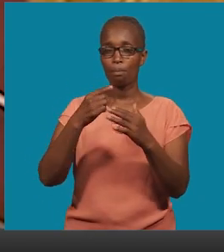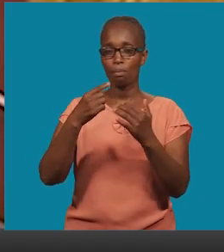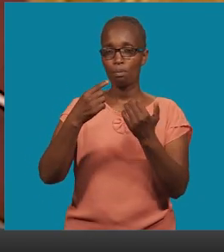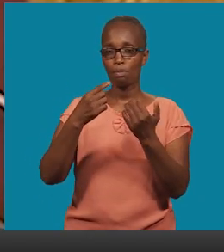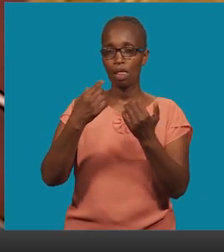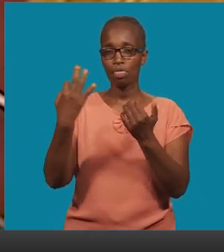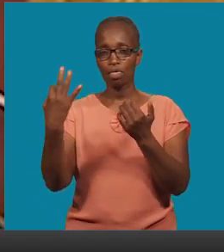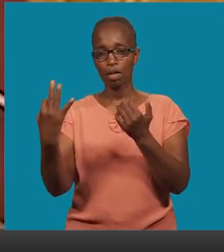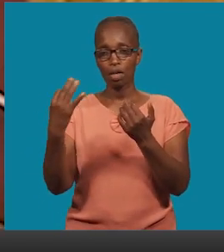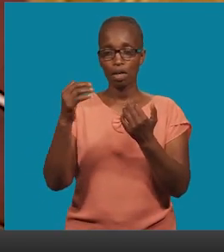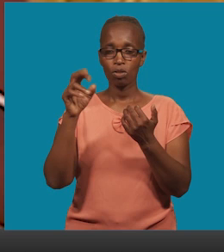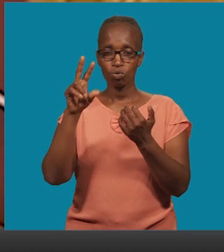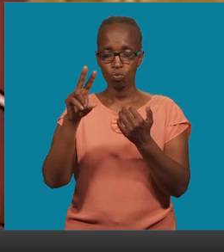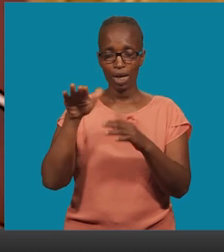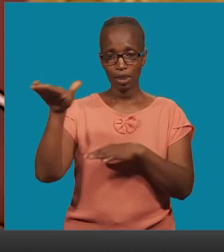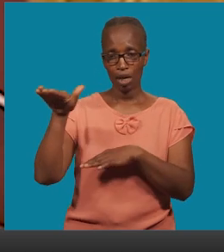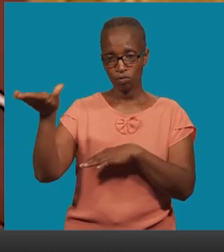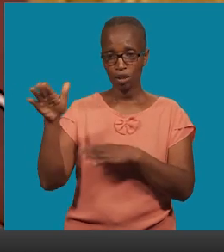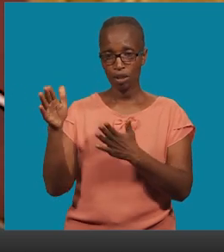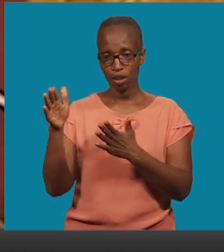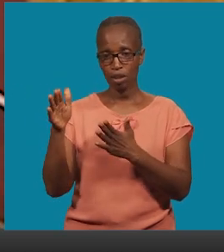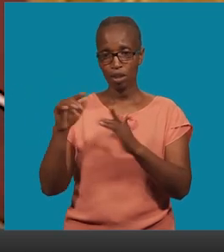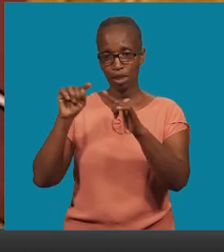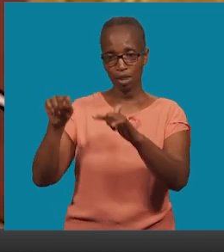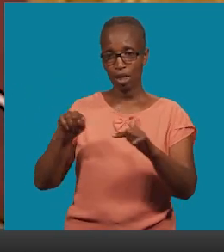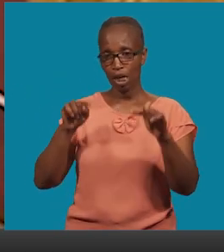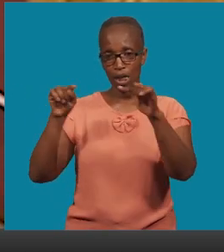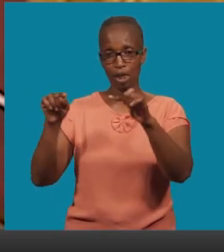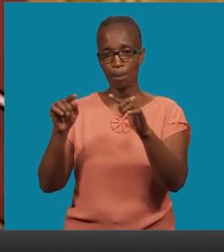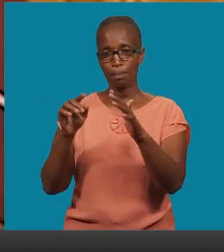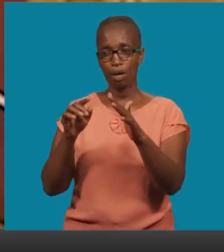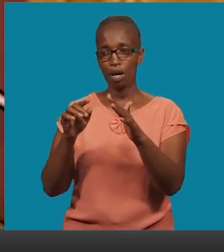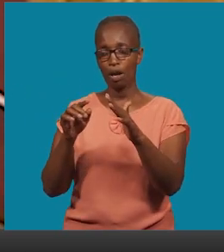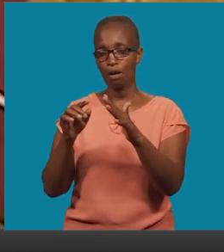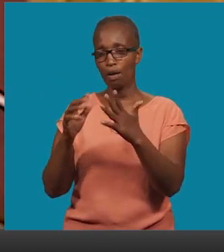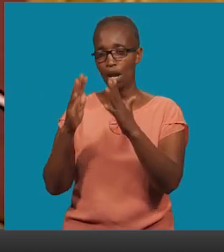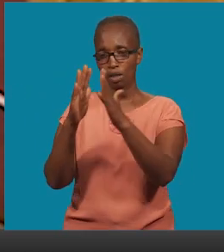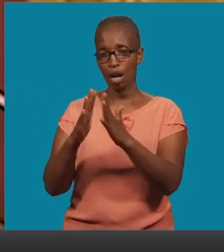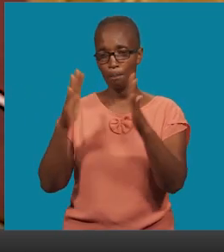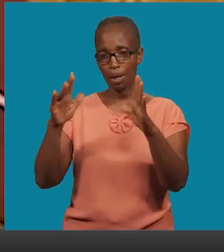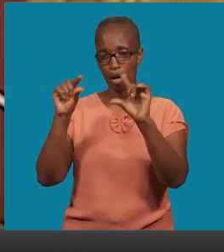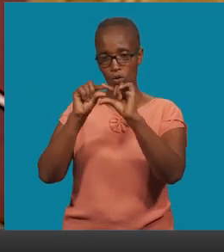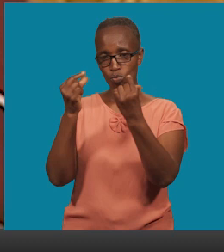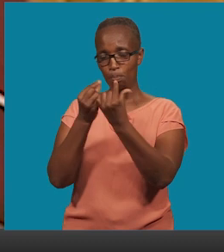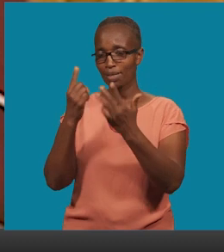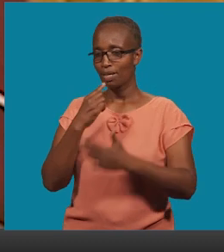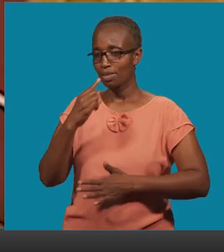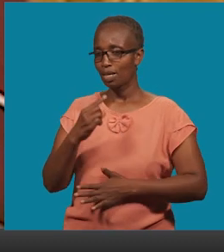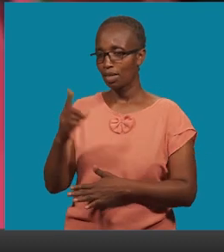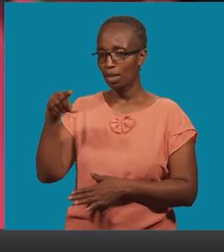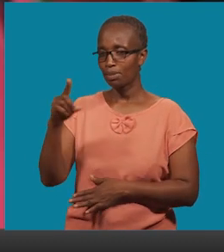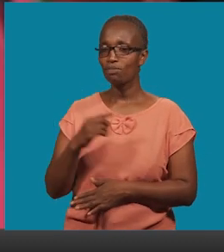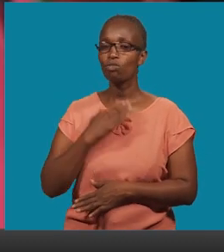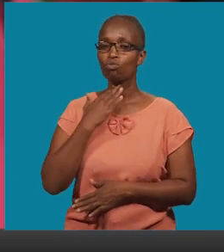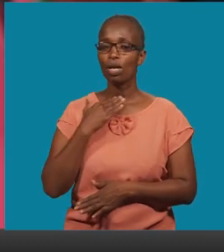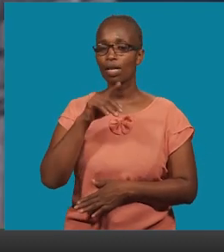meeting, writing endless letters to each other. Call them to order and encourage them that they have been given a responsibility to discharge